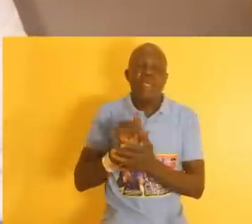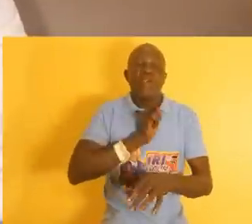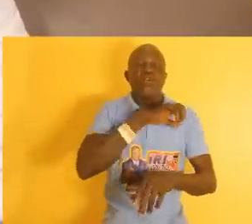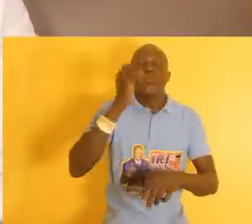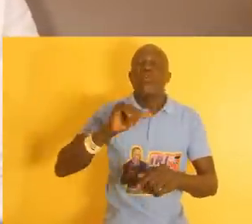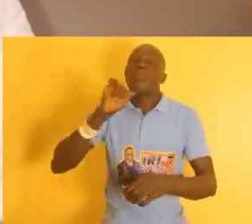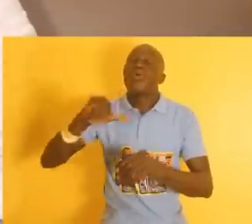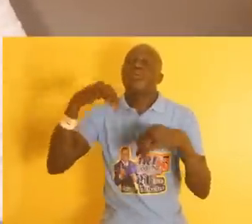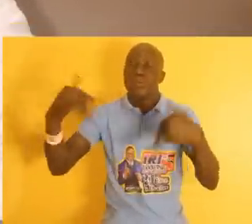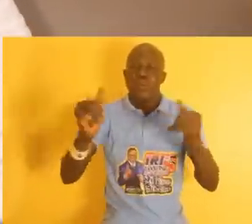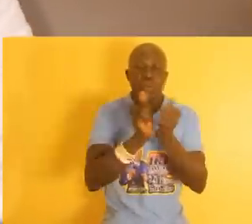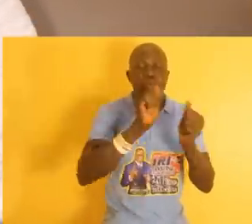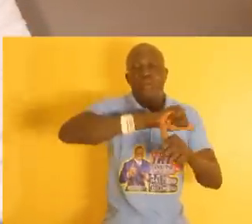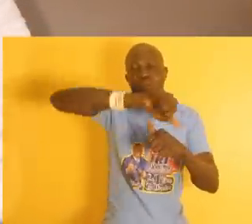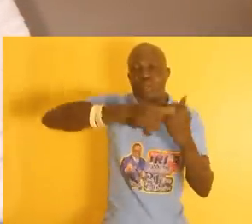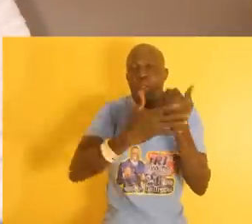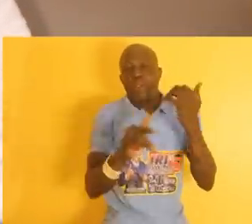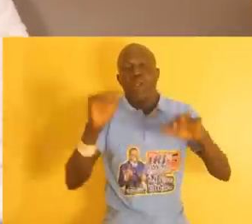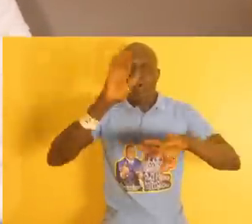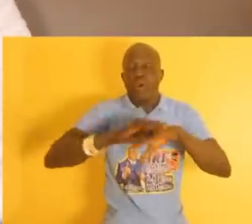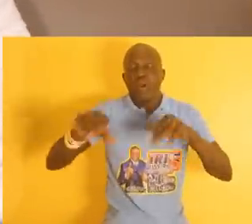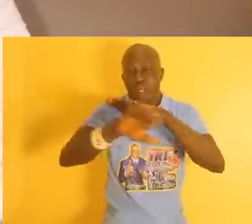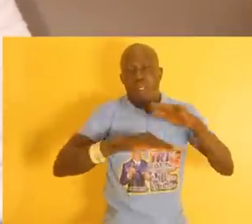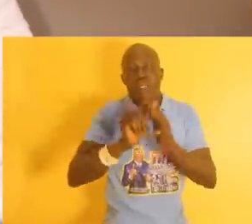everything. You must not joke with her.